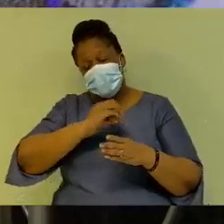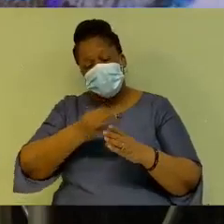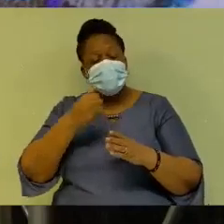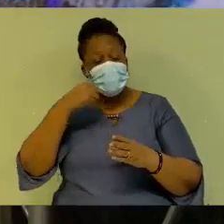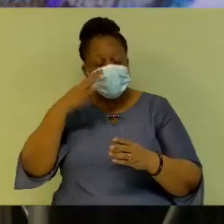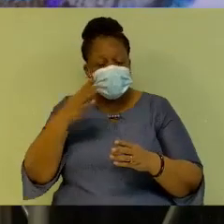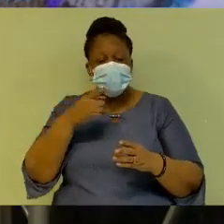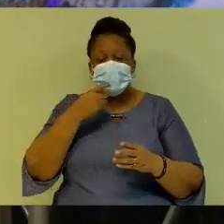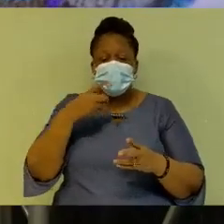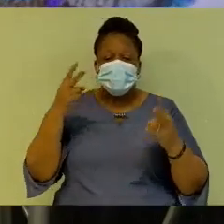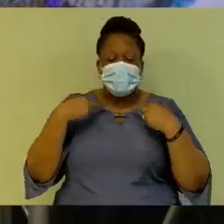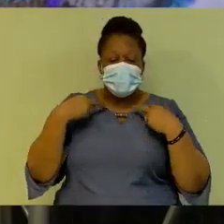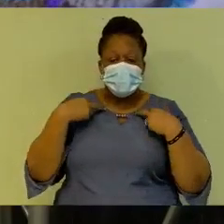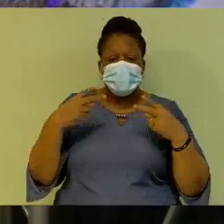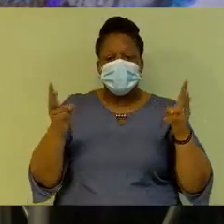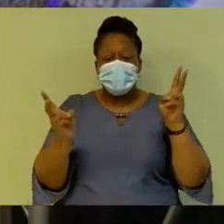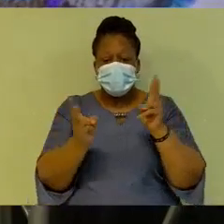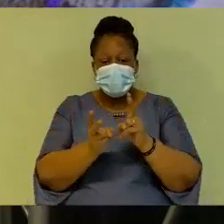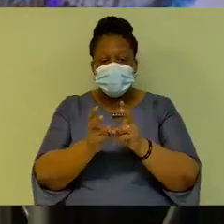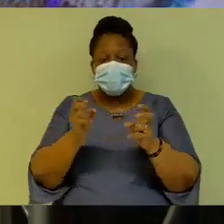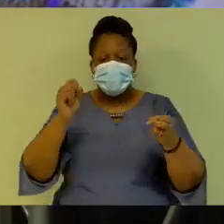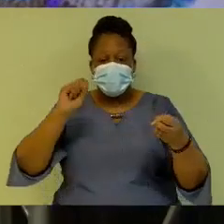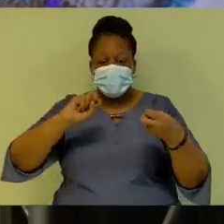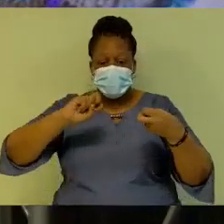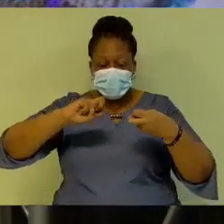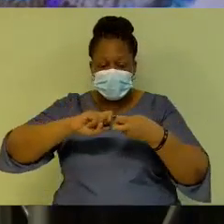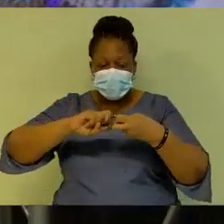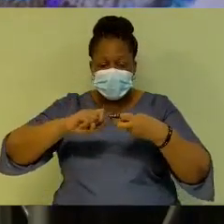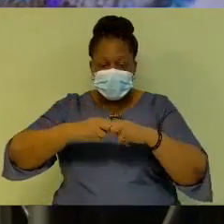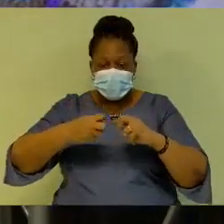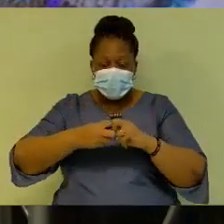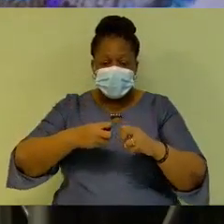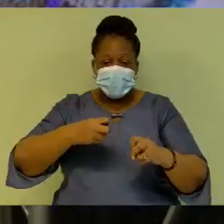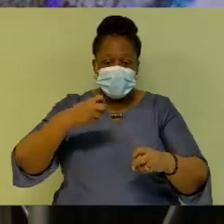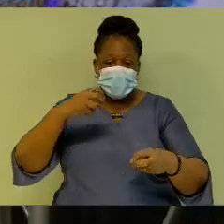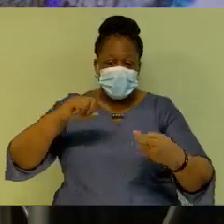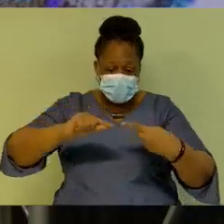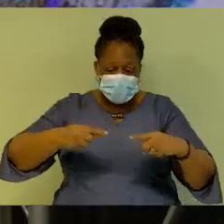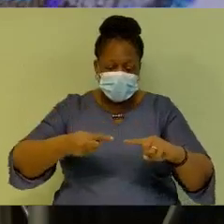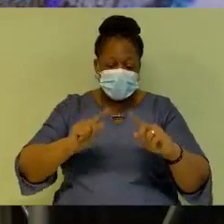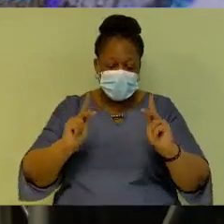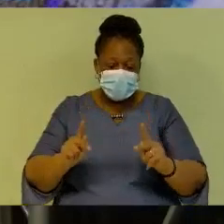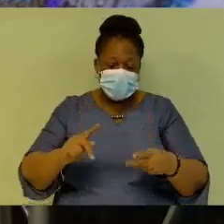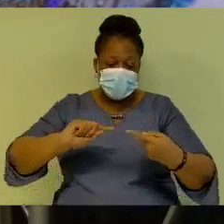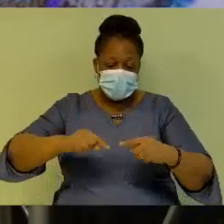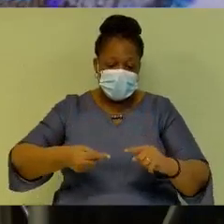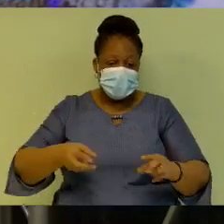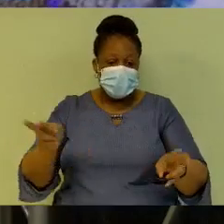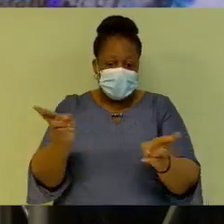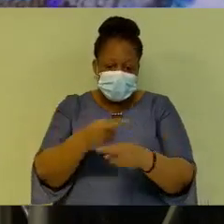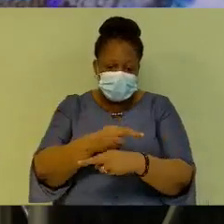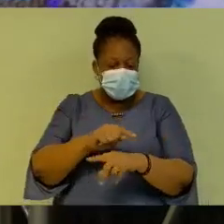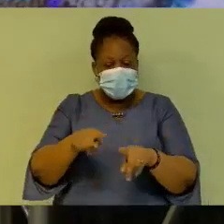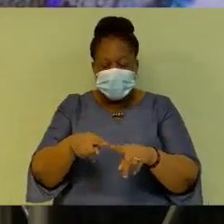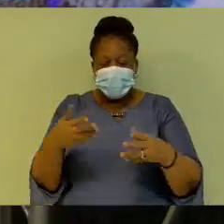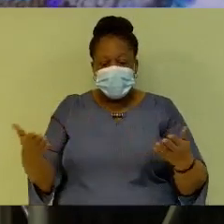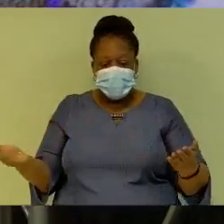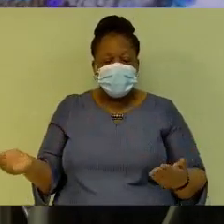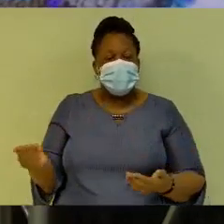faith-based organizations, and civil society. The protocol was launched in 2018, which sets out the roles